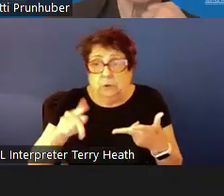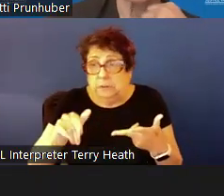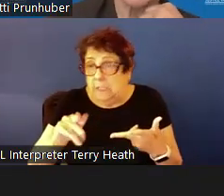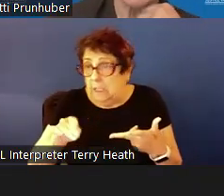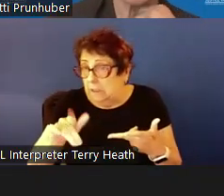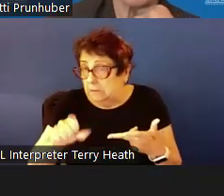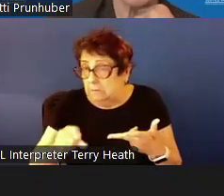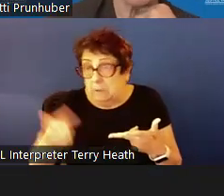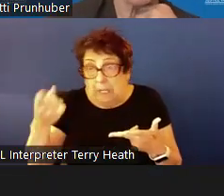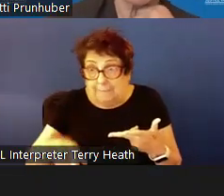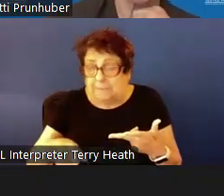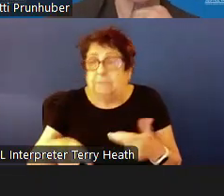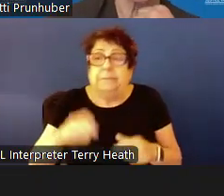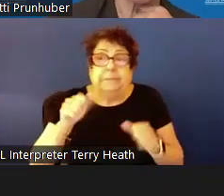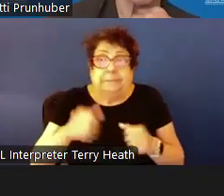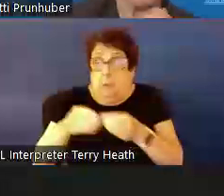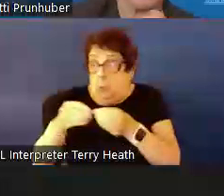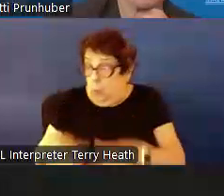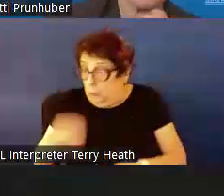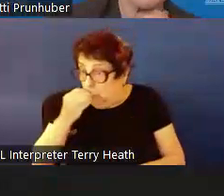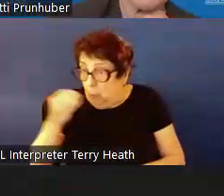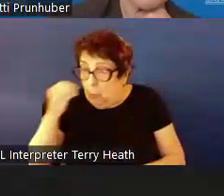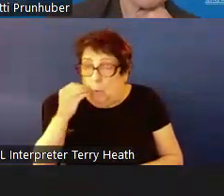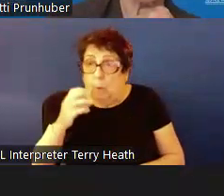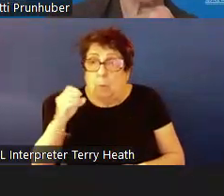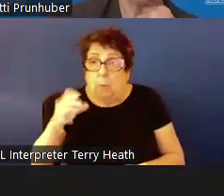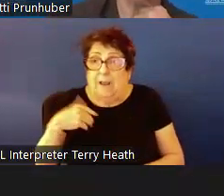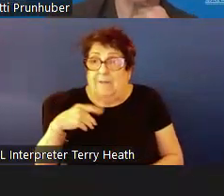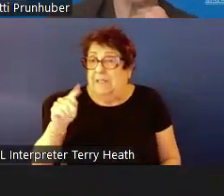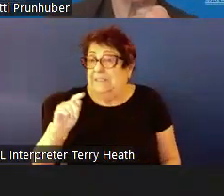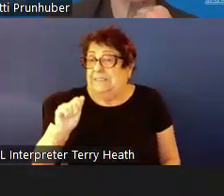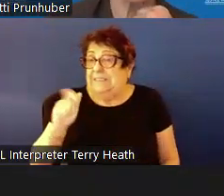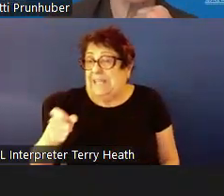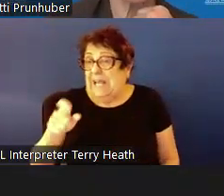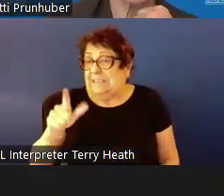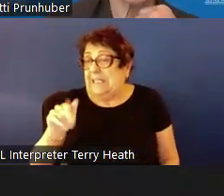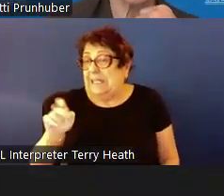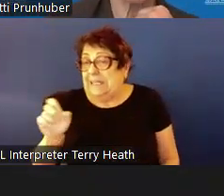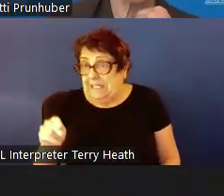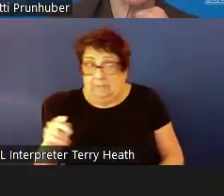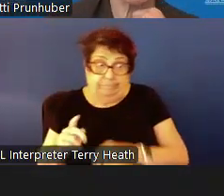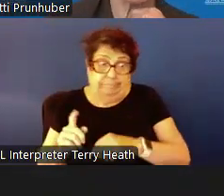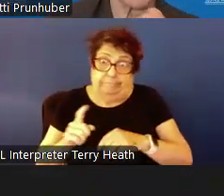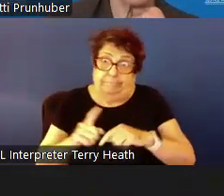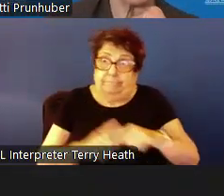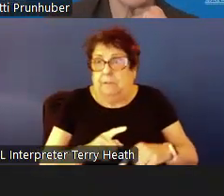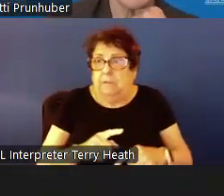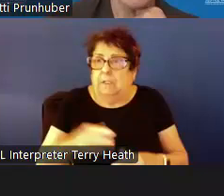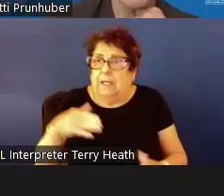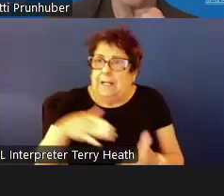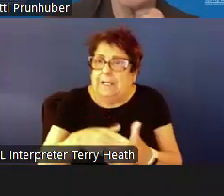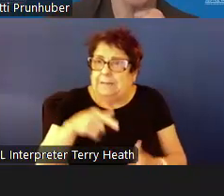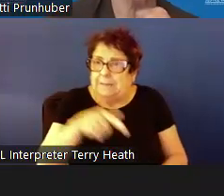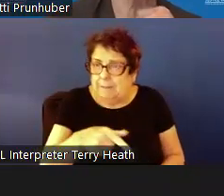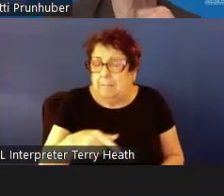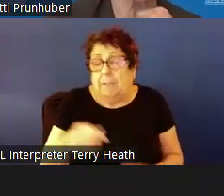homes or getting tax liens or having utility shutoffs. There are many things that legal services providers